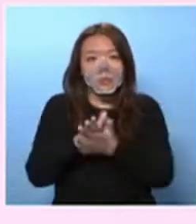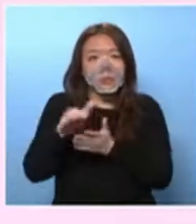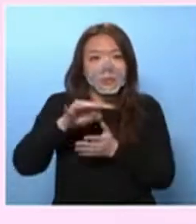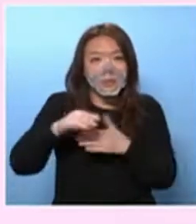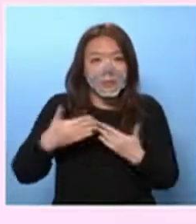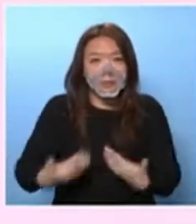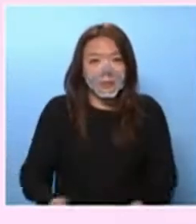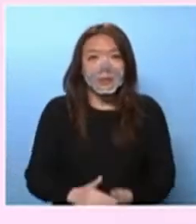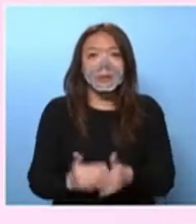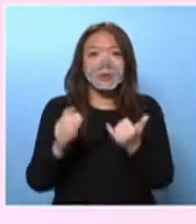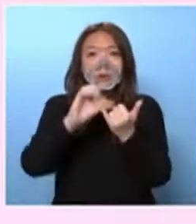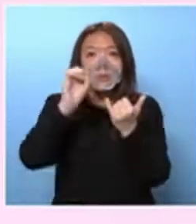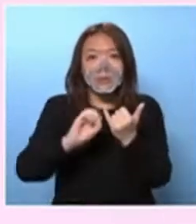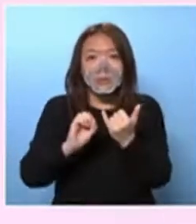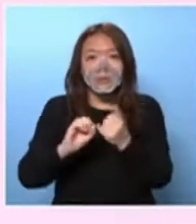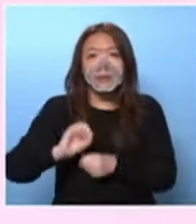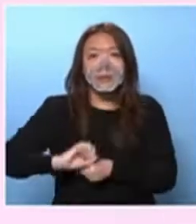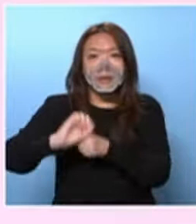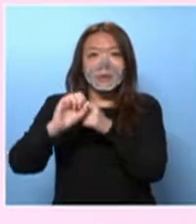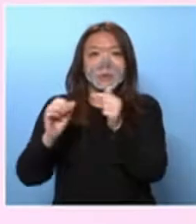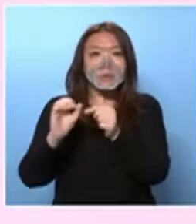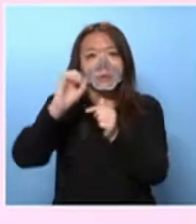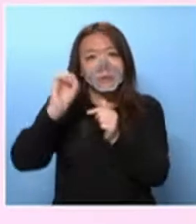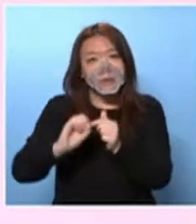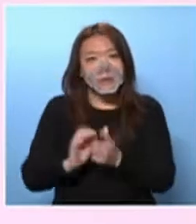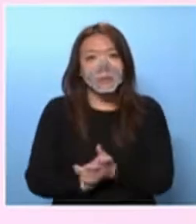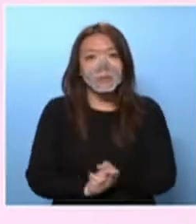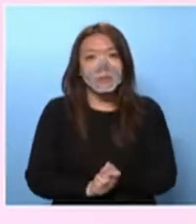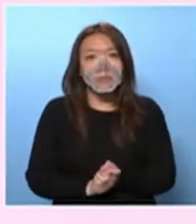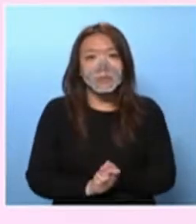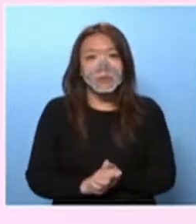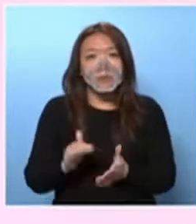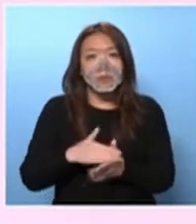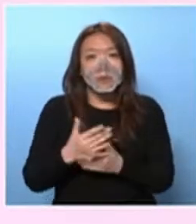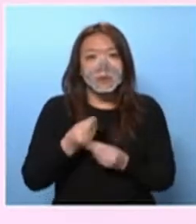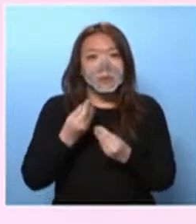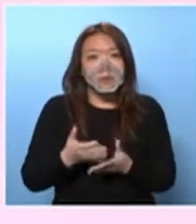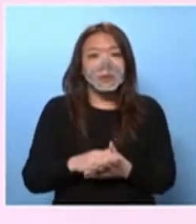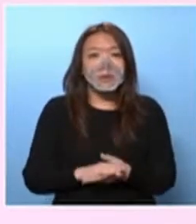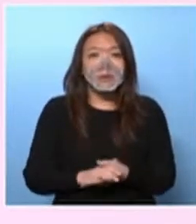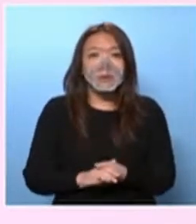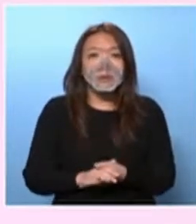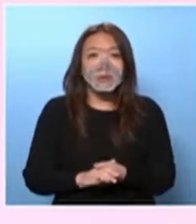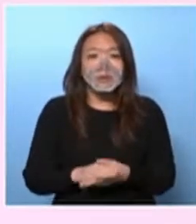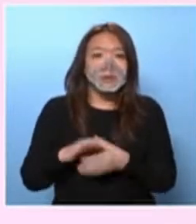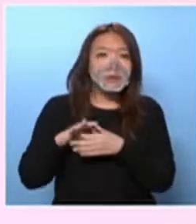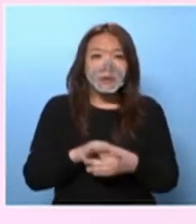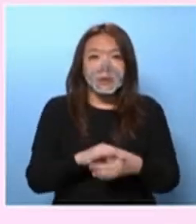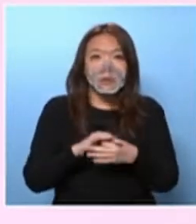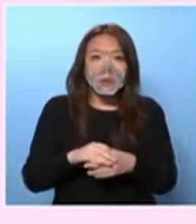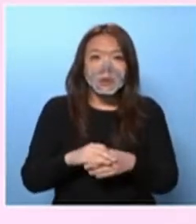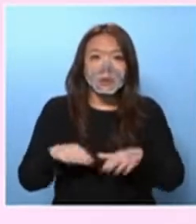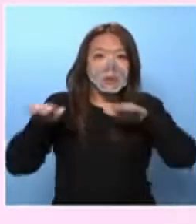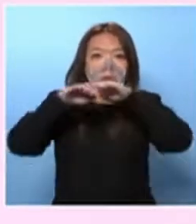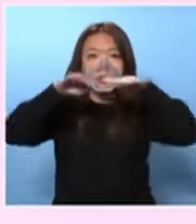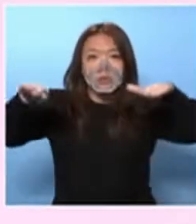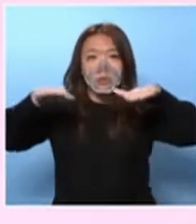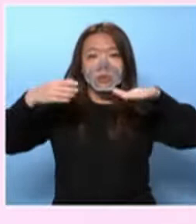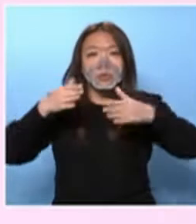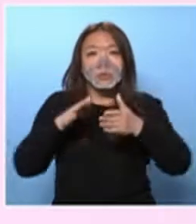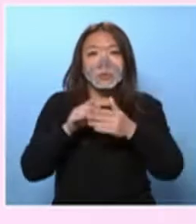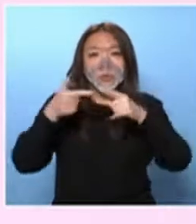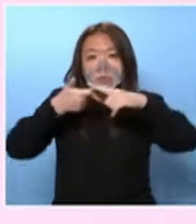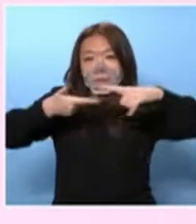floor area from the current 6% to 10% and providing corresponding site coverage concession as well as